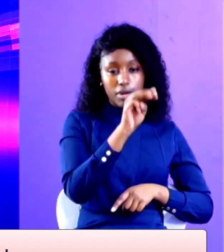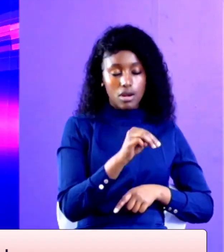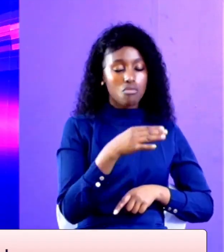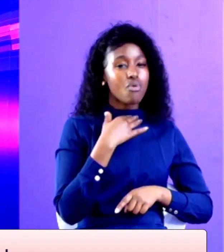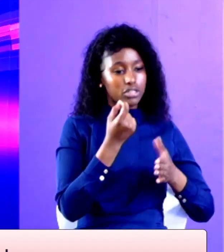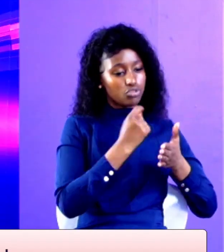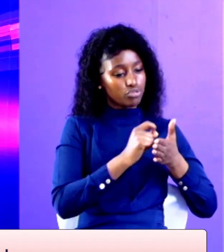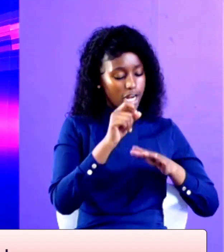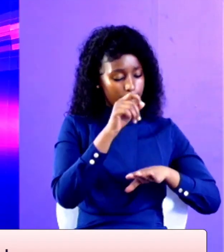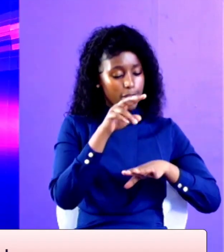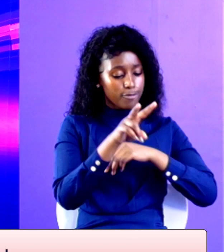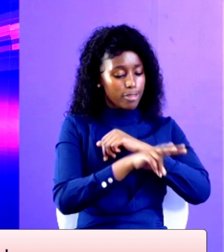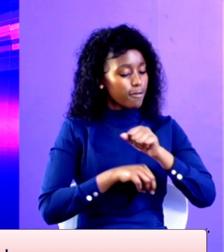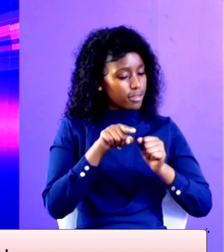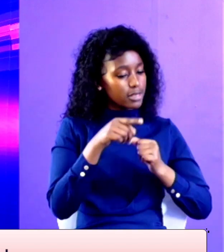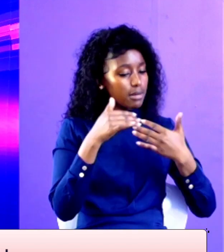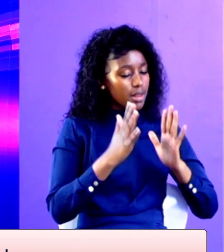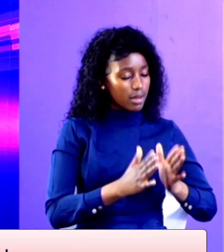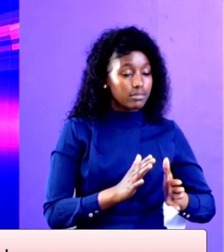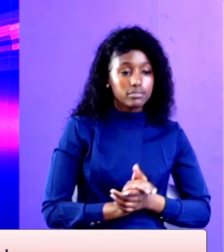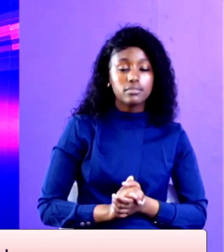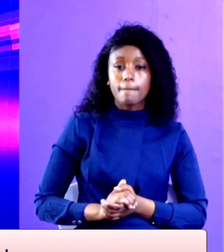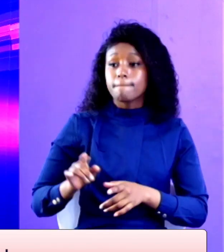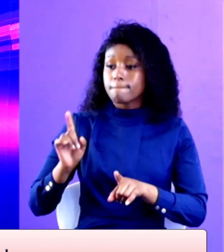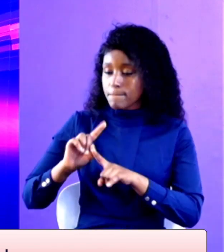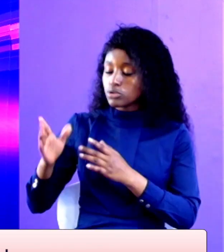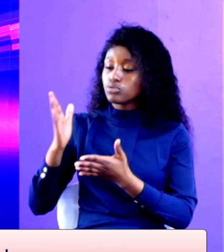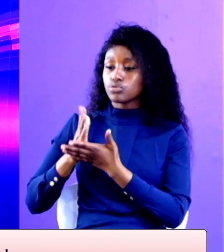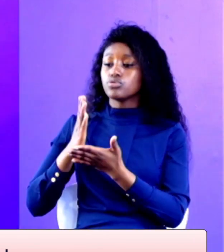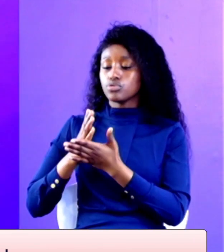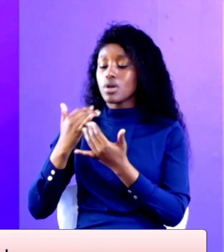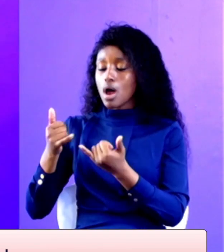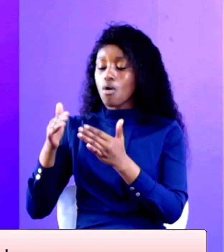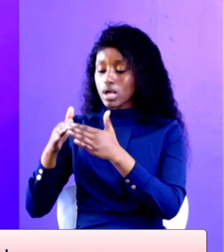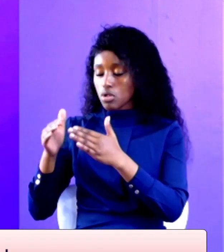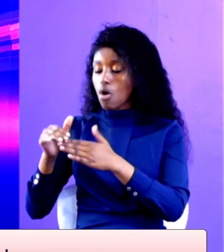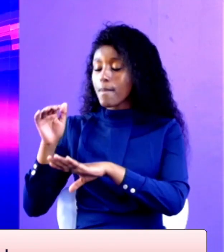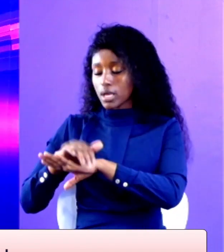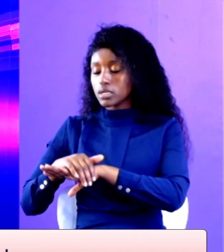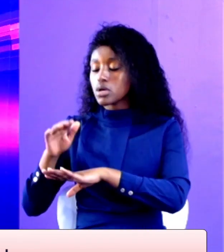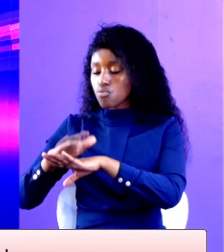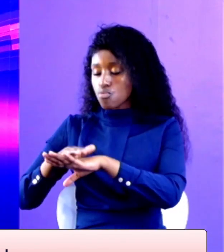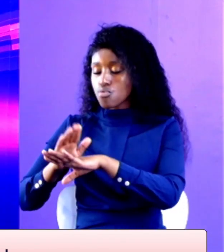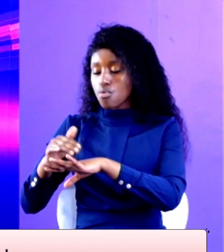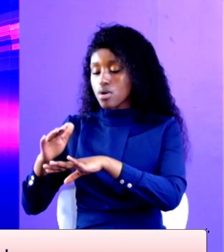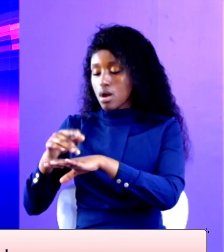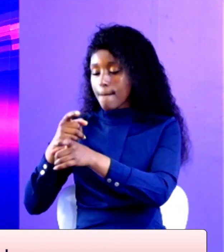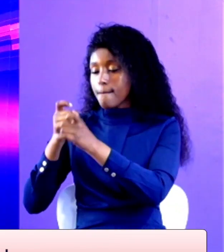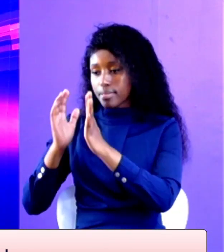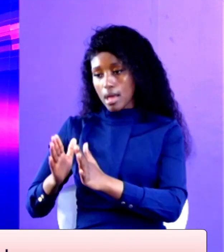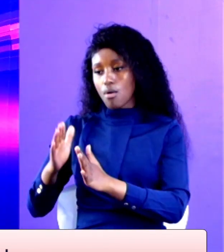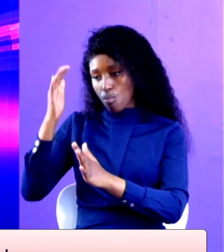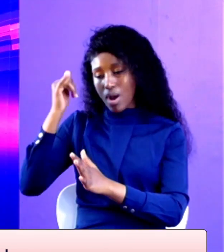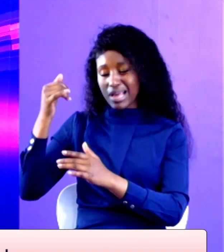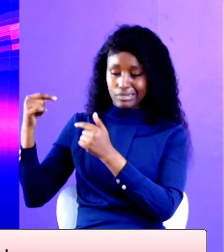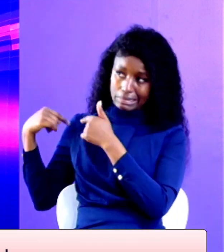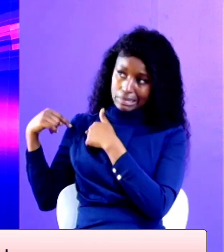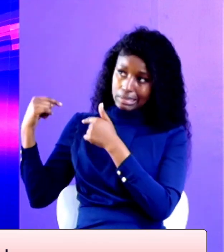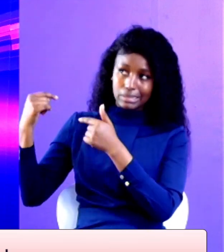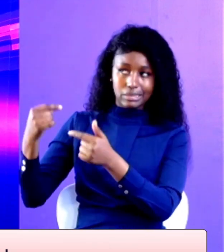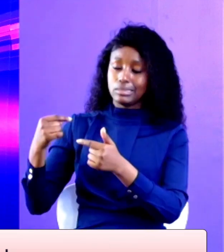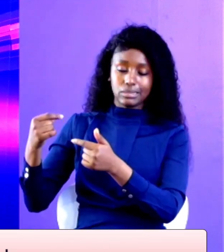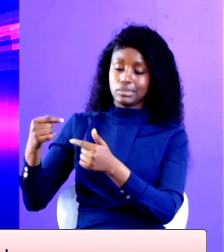Arsenal has gotten a proper striker. A natural striker, because they have been using... Since